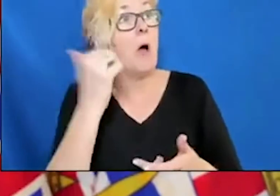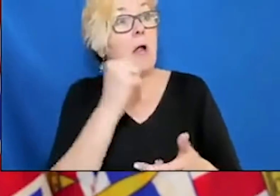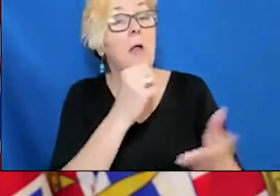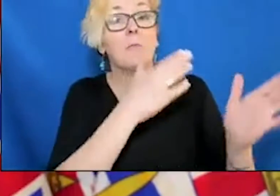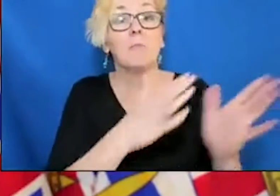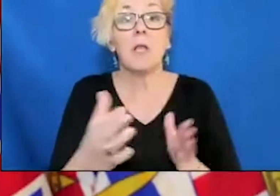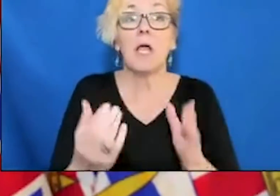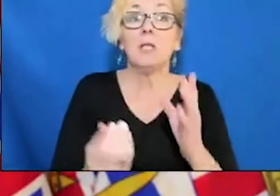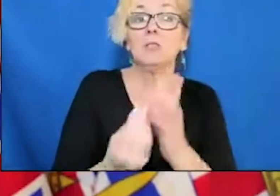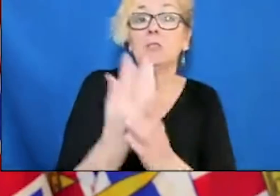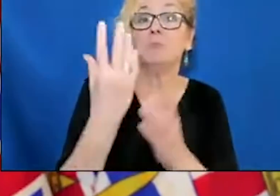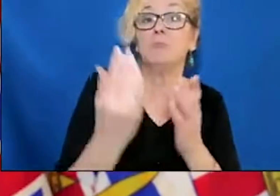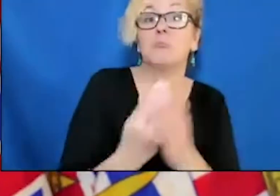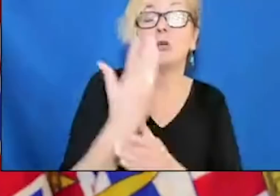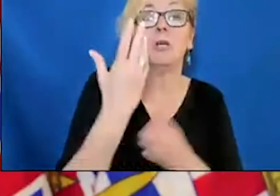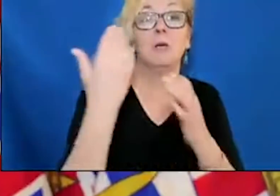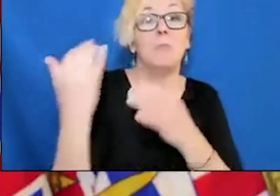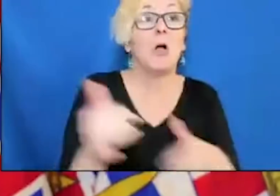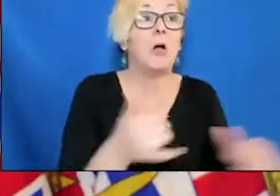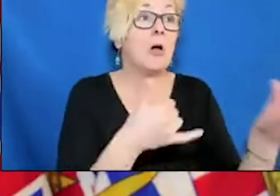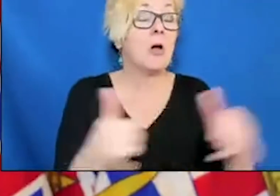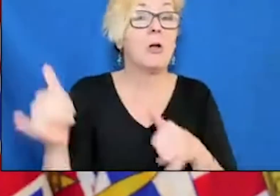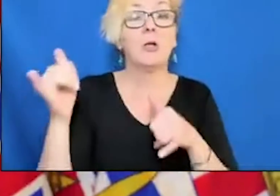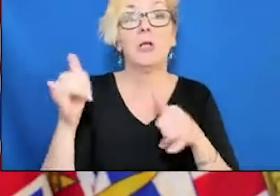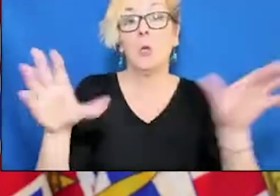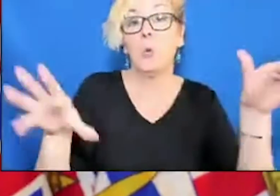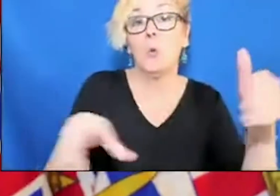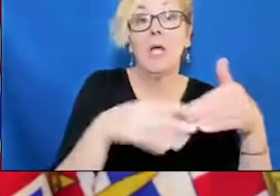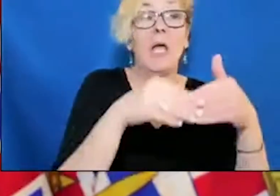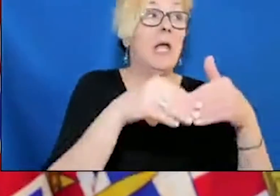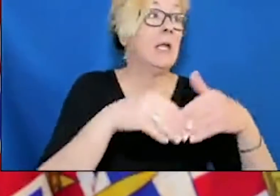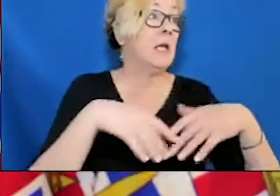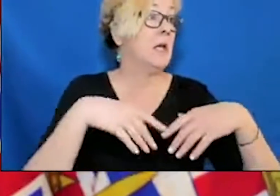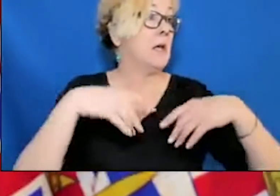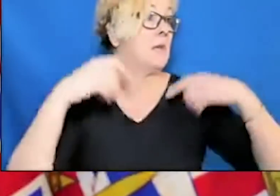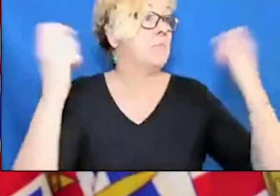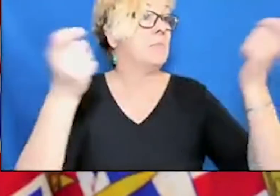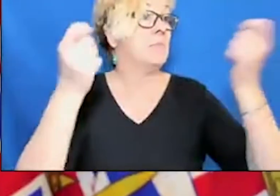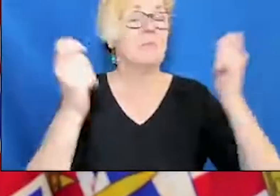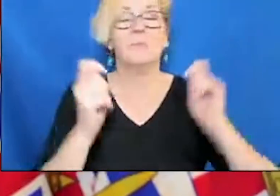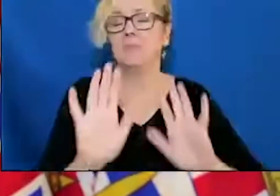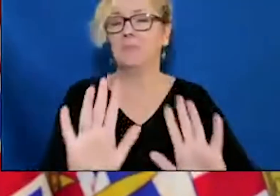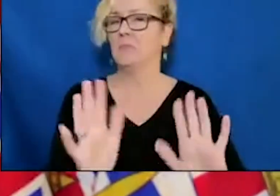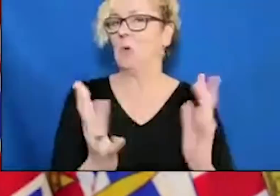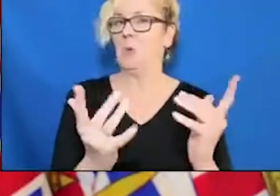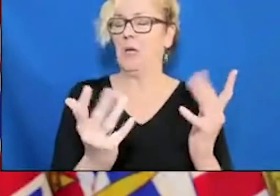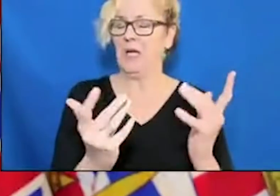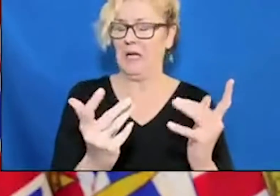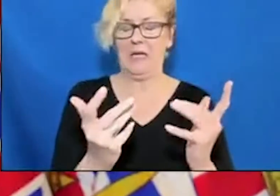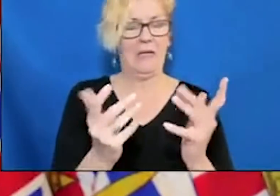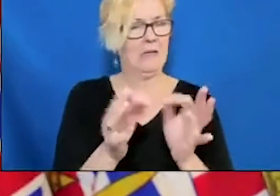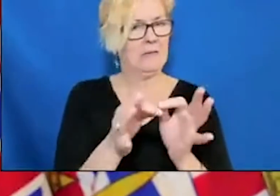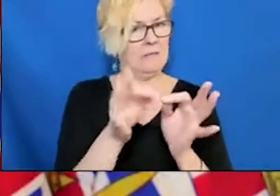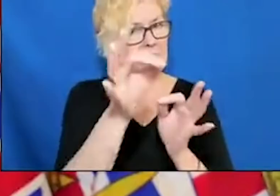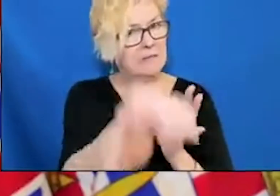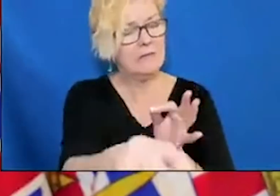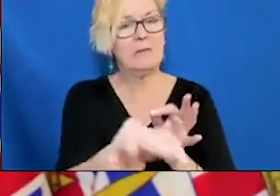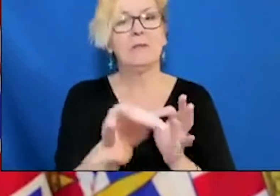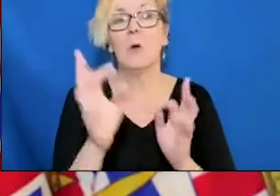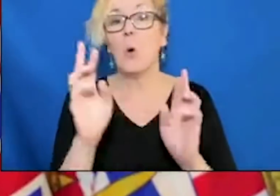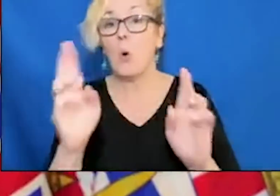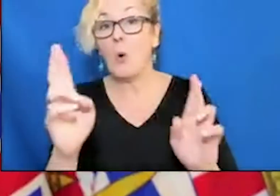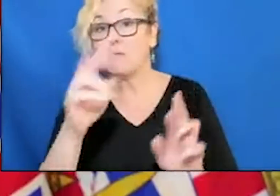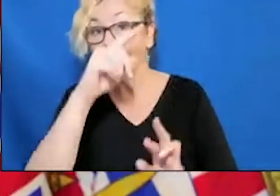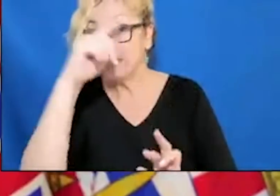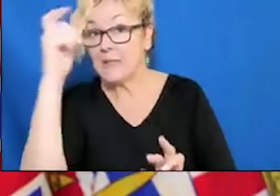little sacrifices, all of us, so that we can continue to keep those important workplaces open. We can